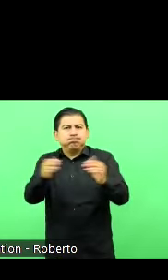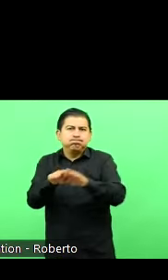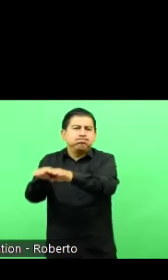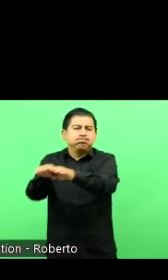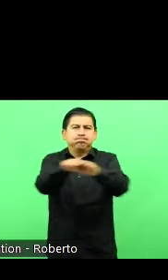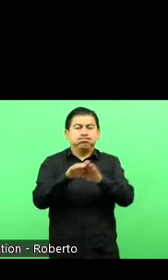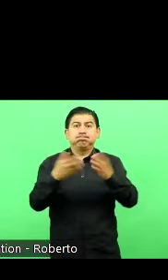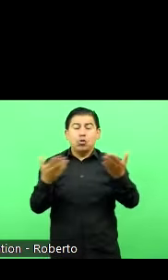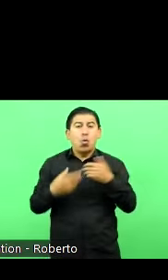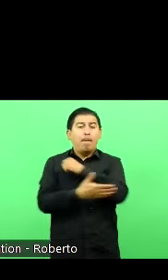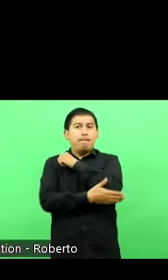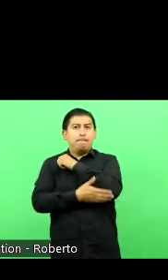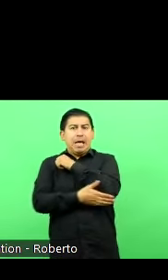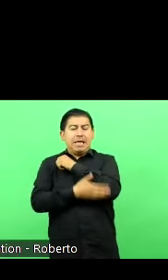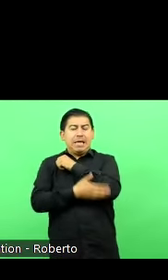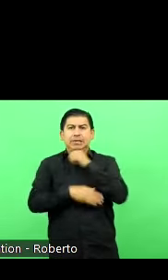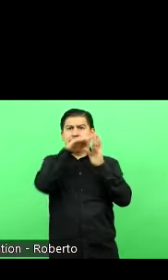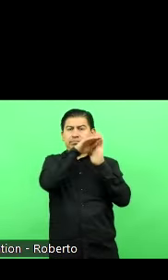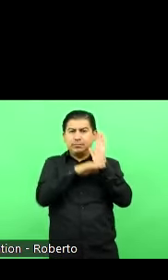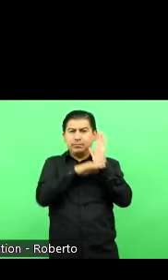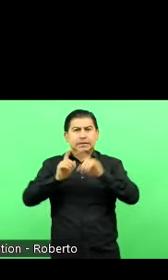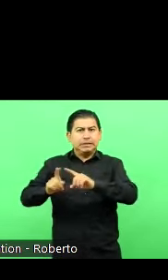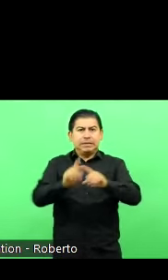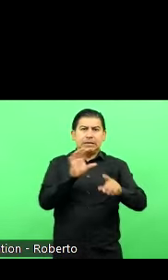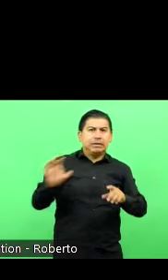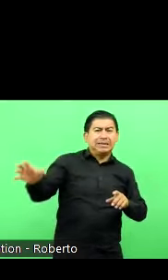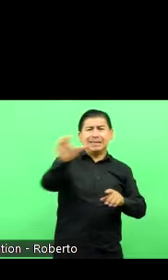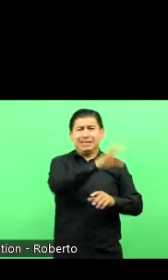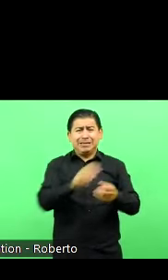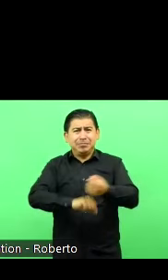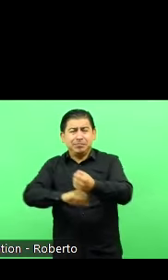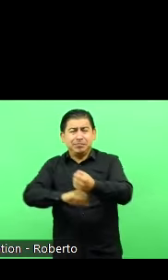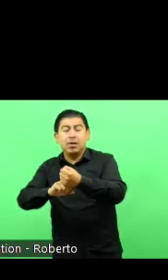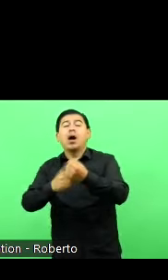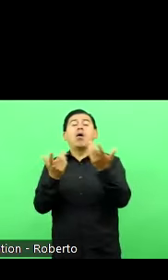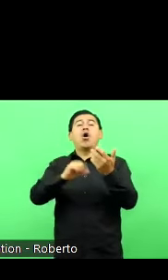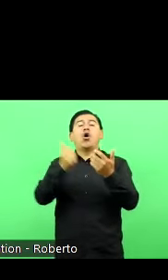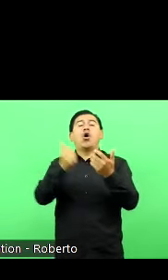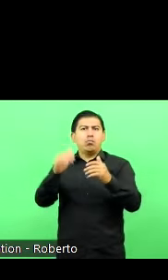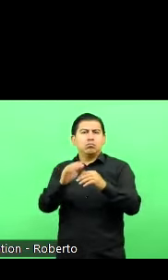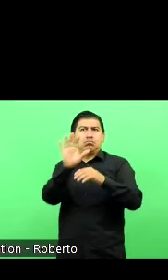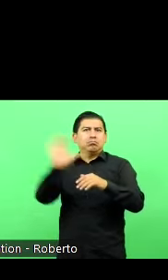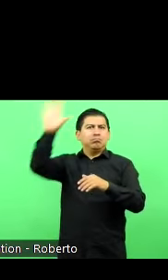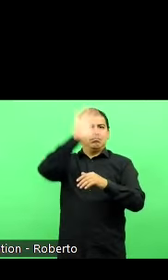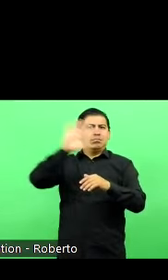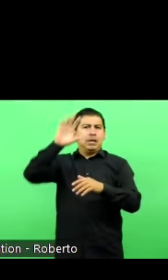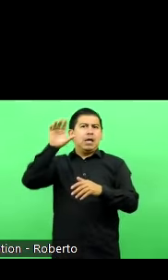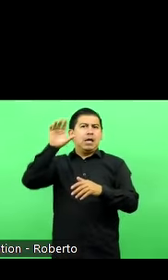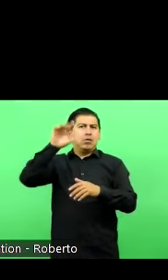to enhance aid impact. Since its establishment by the United Nations General Assembly